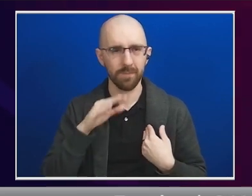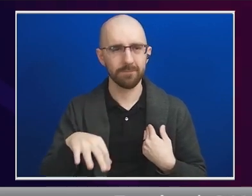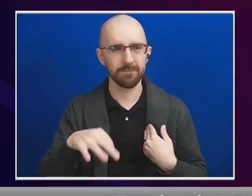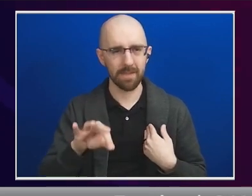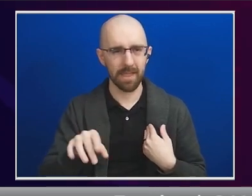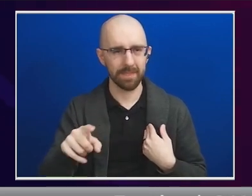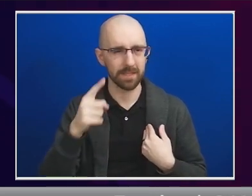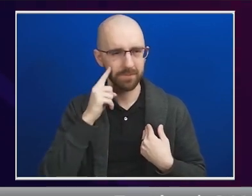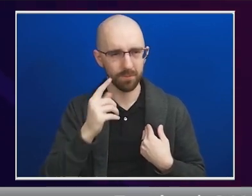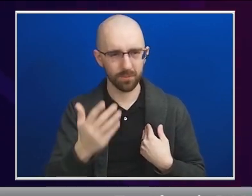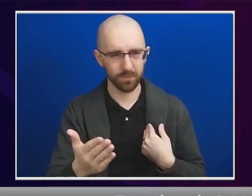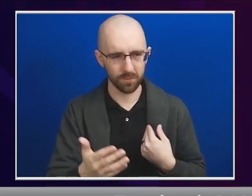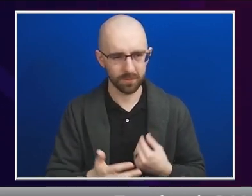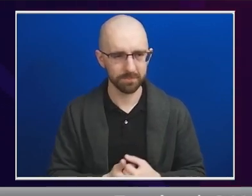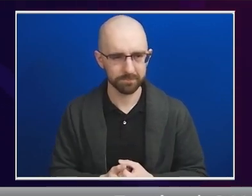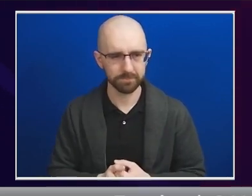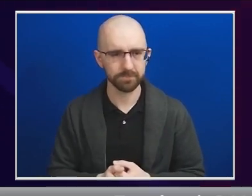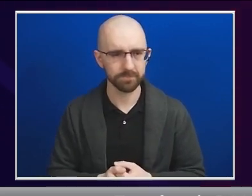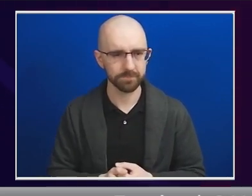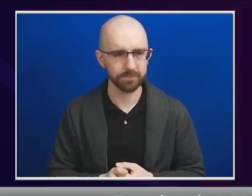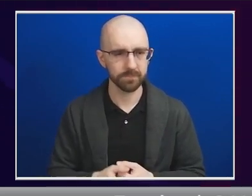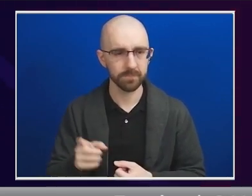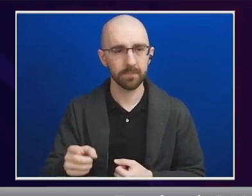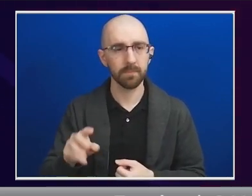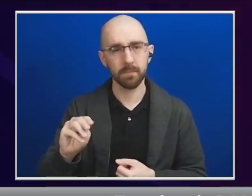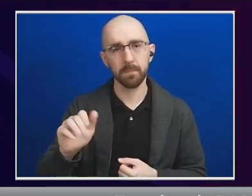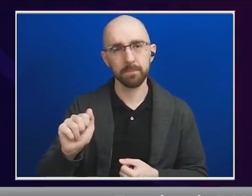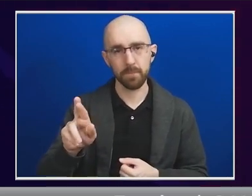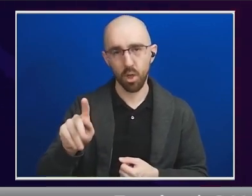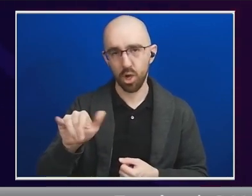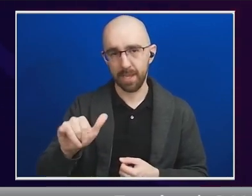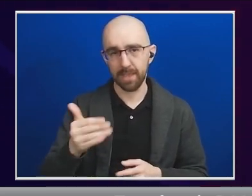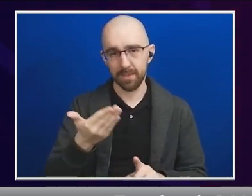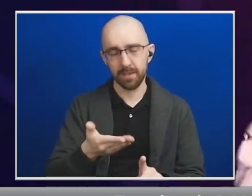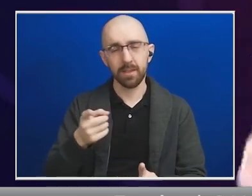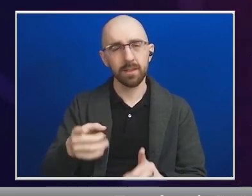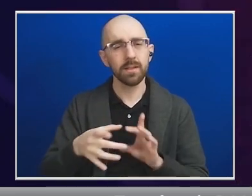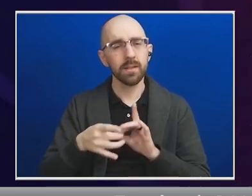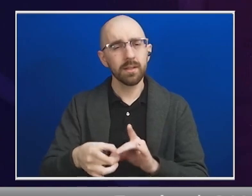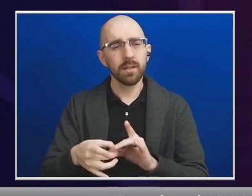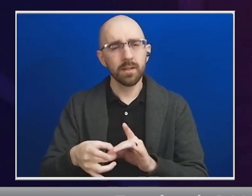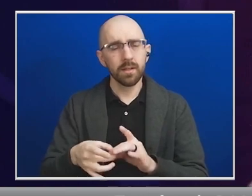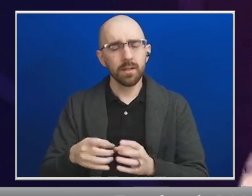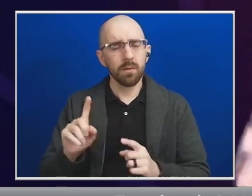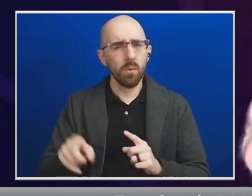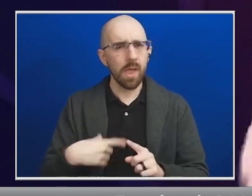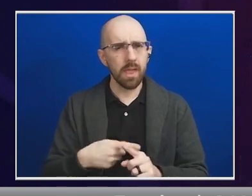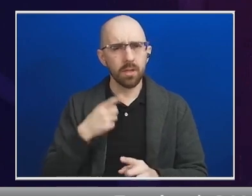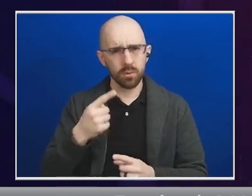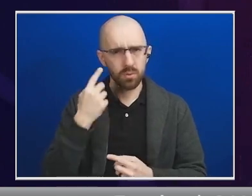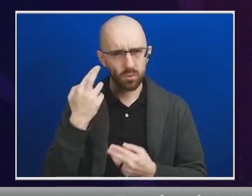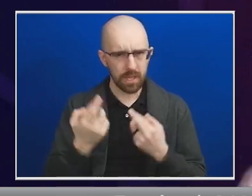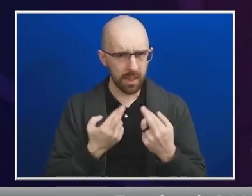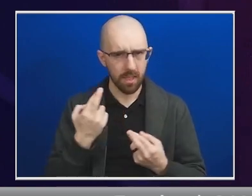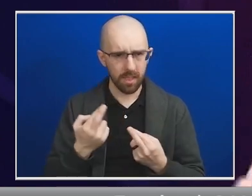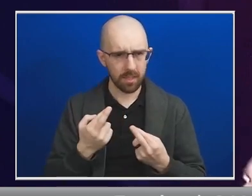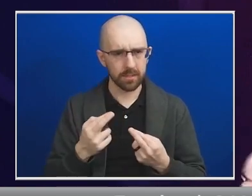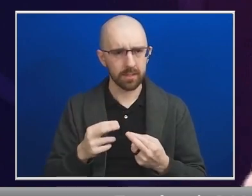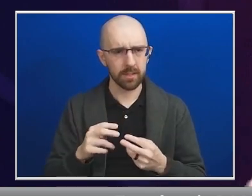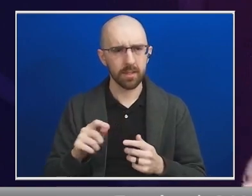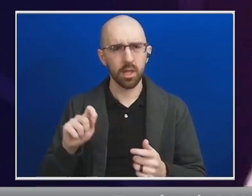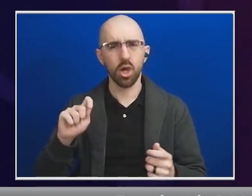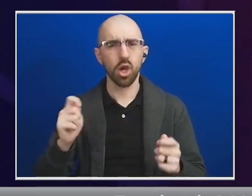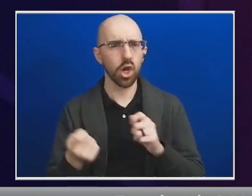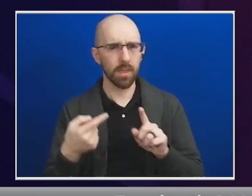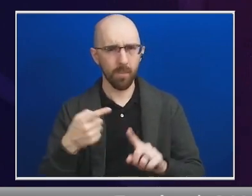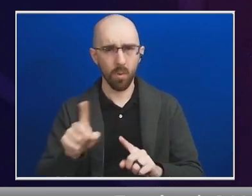you. It's for Marty. And this is one asking about, when did you realize the turning point, when it stopped